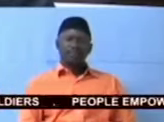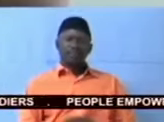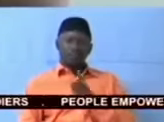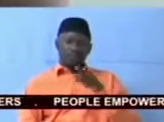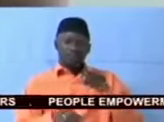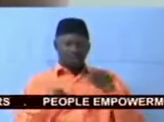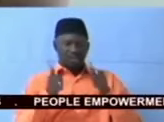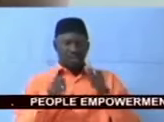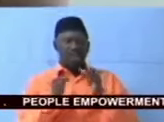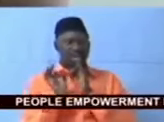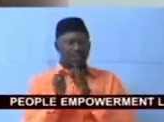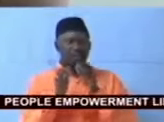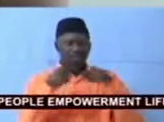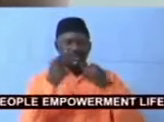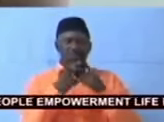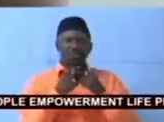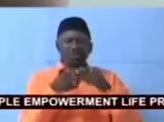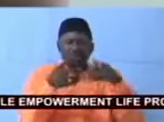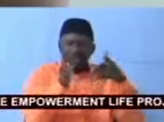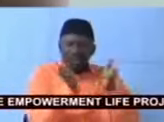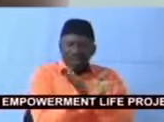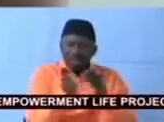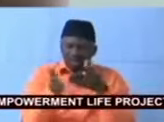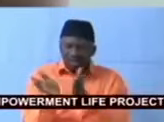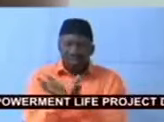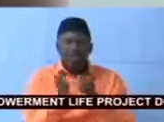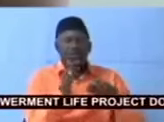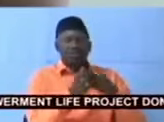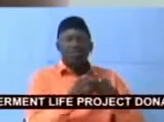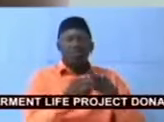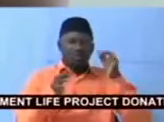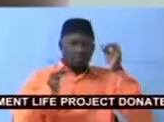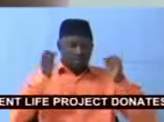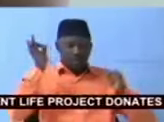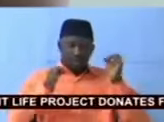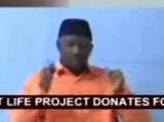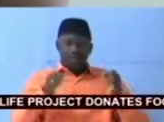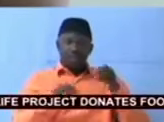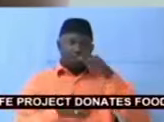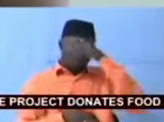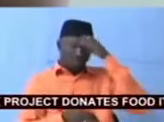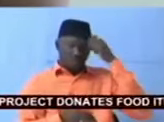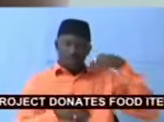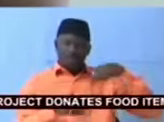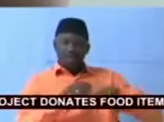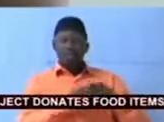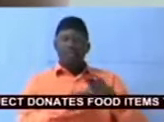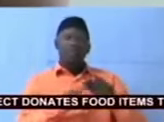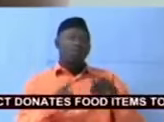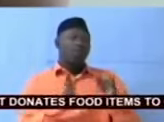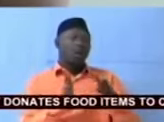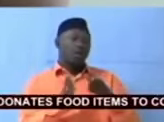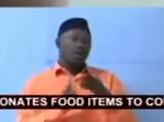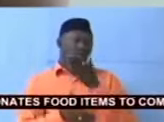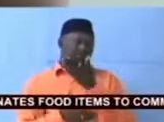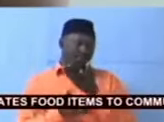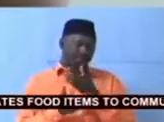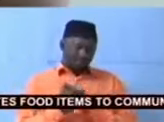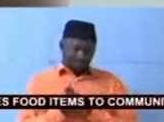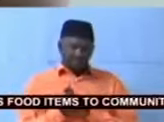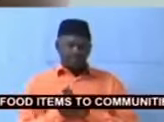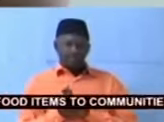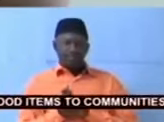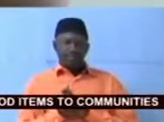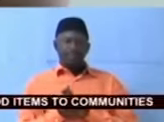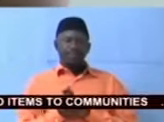about the classes of magistrates that existed in the system. Kuma se won nga nak dañu wax yan façon yi magistrate ño nek ci ligay kay